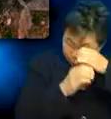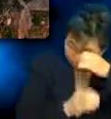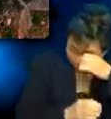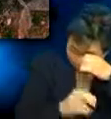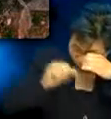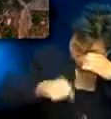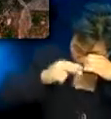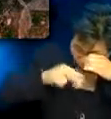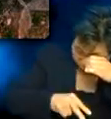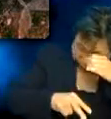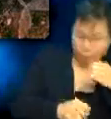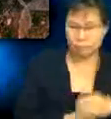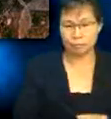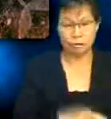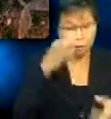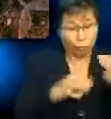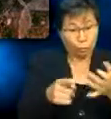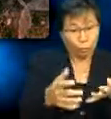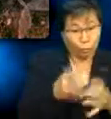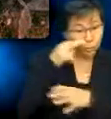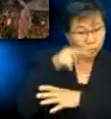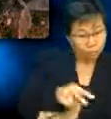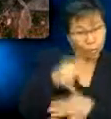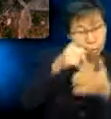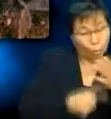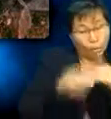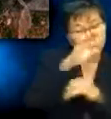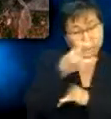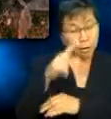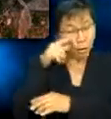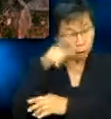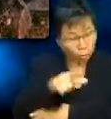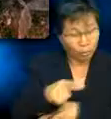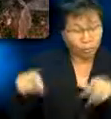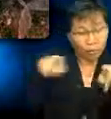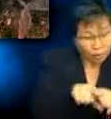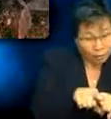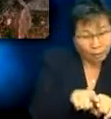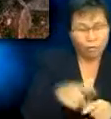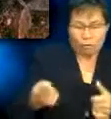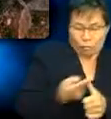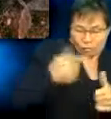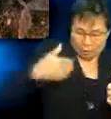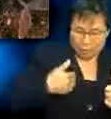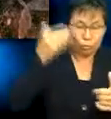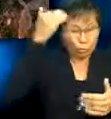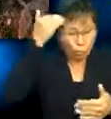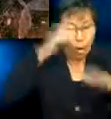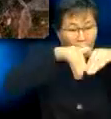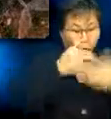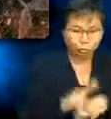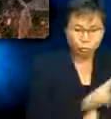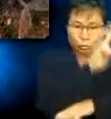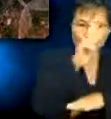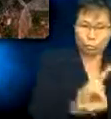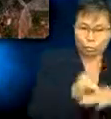microscope. If you want to see what a cell looks like, you will first have to know how to